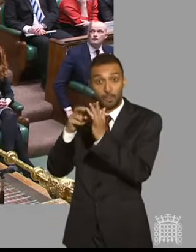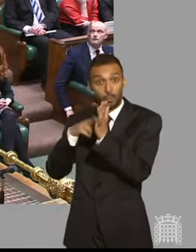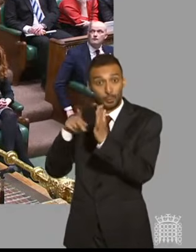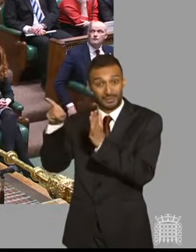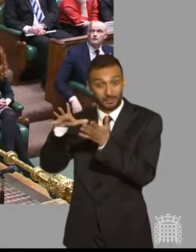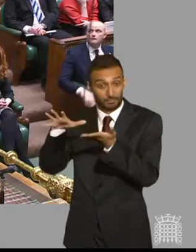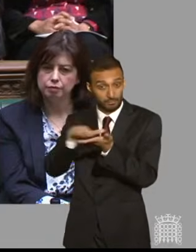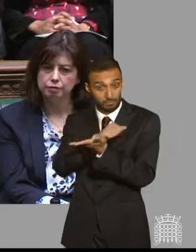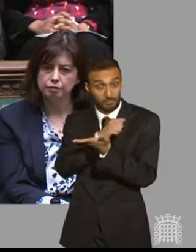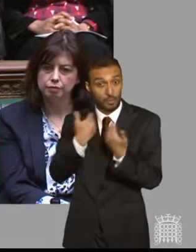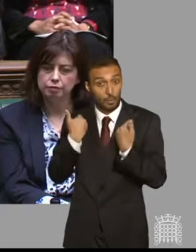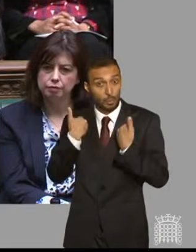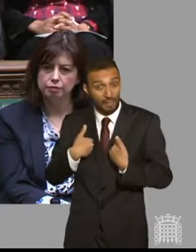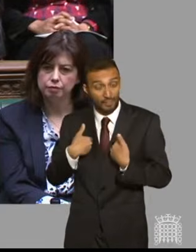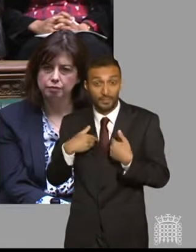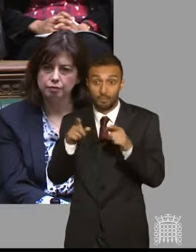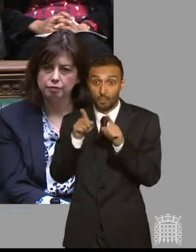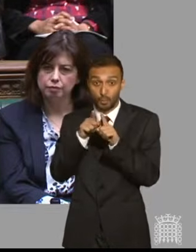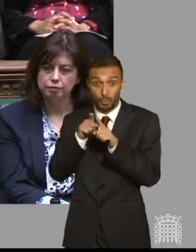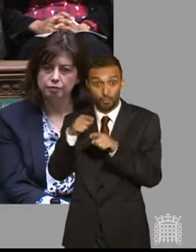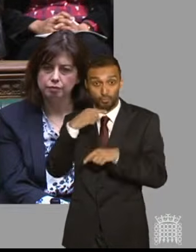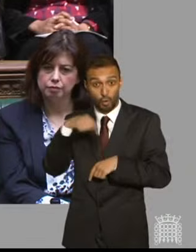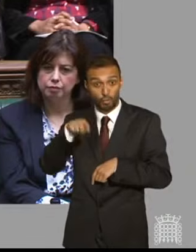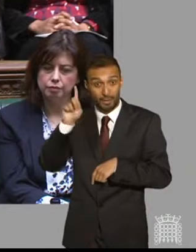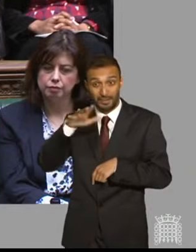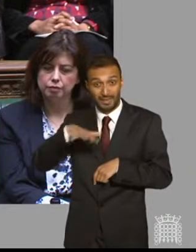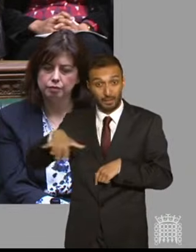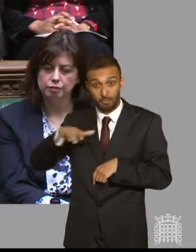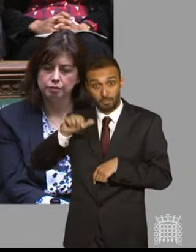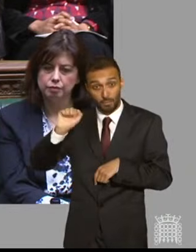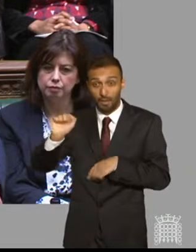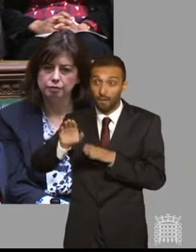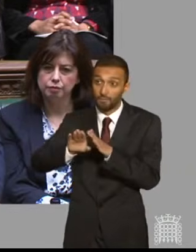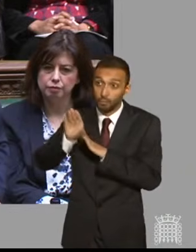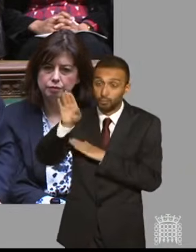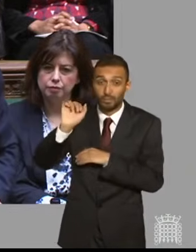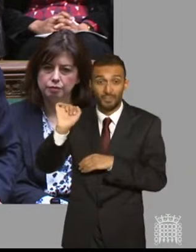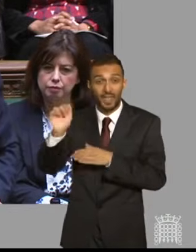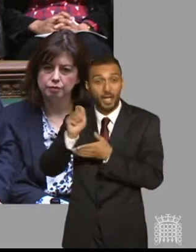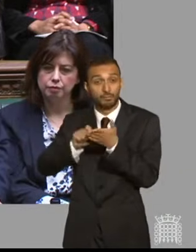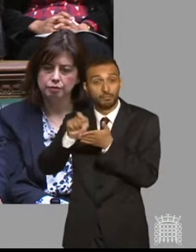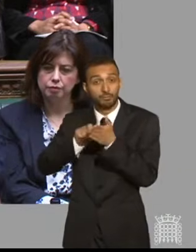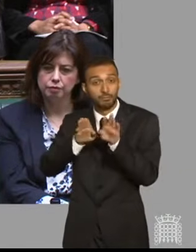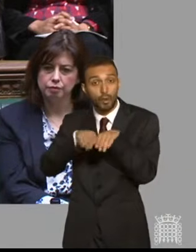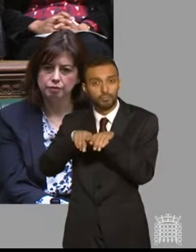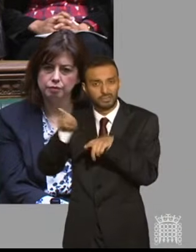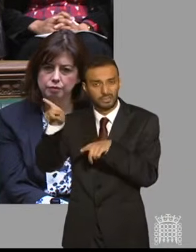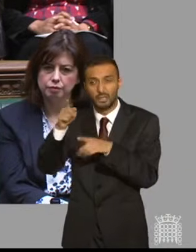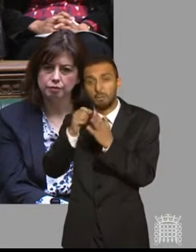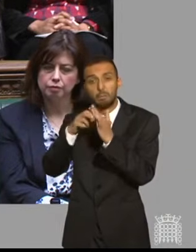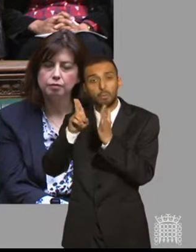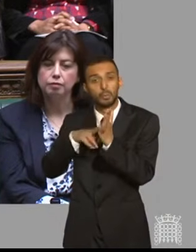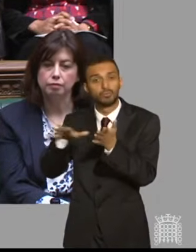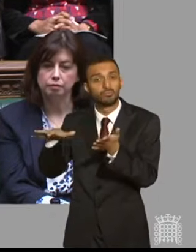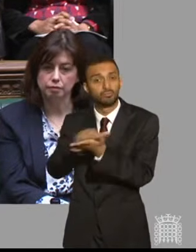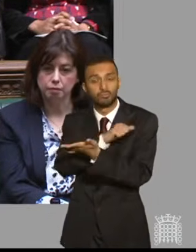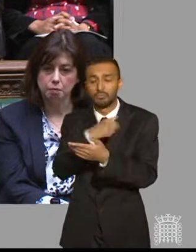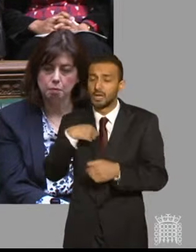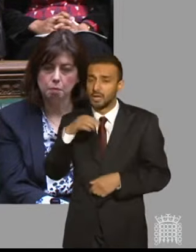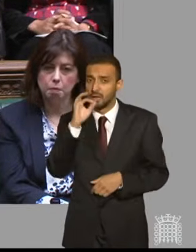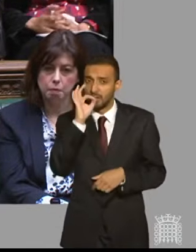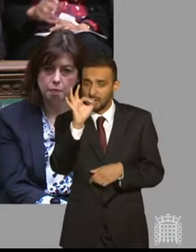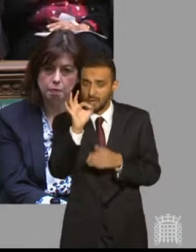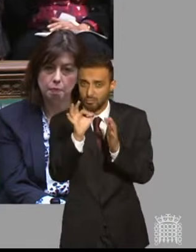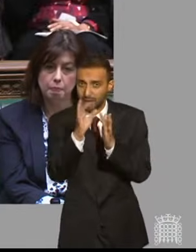Mr. Speaker, would the Prime Minister be prepared personally to repeat the allegation made by his business secretary that the